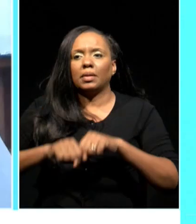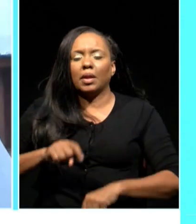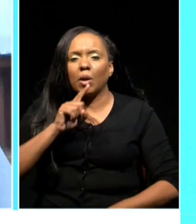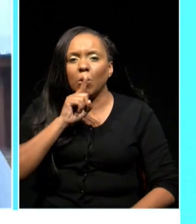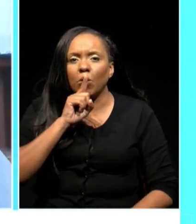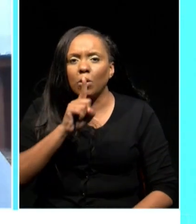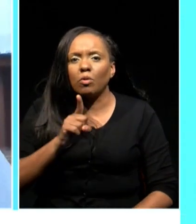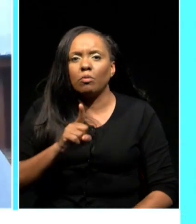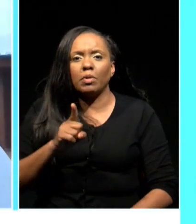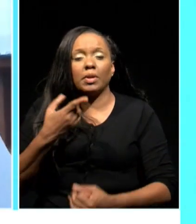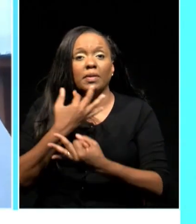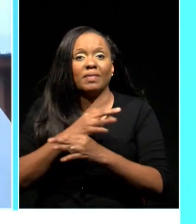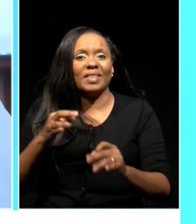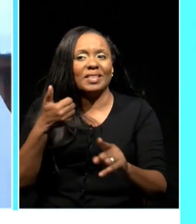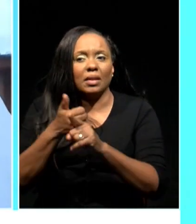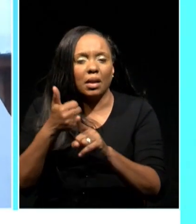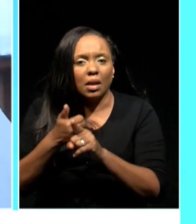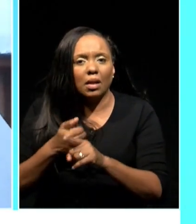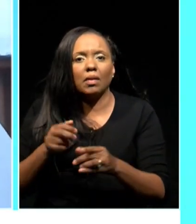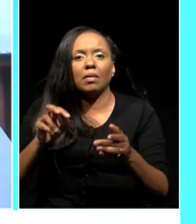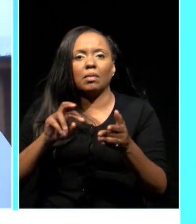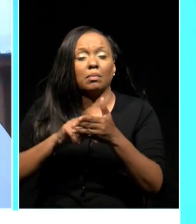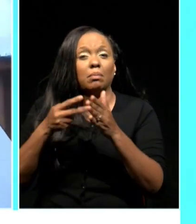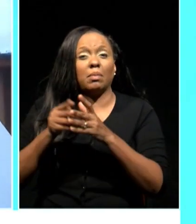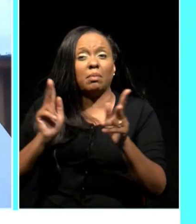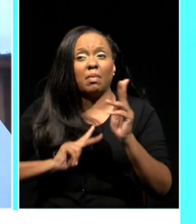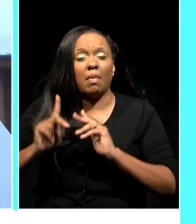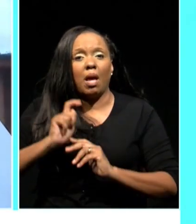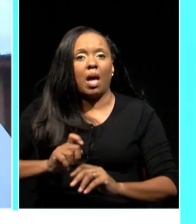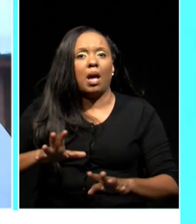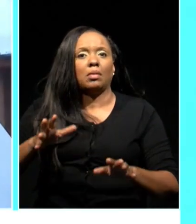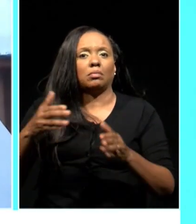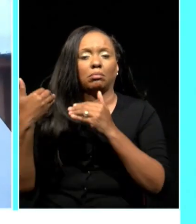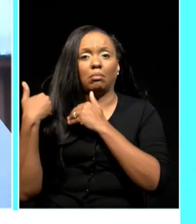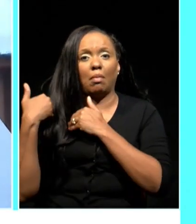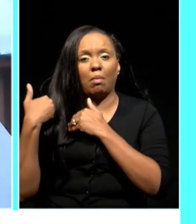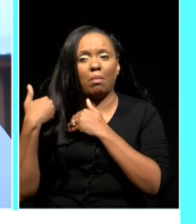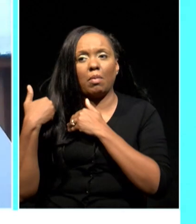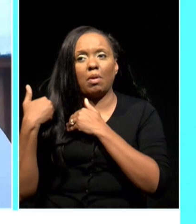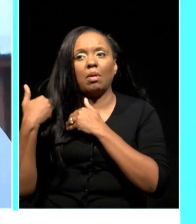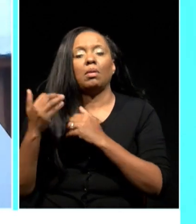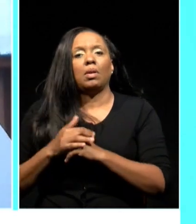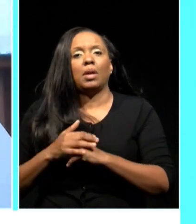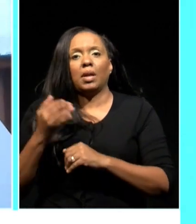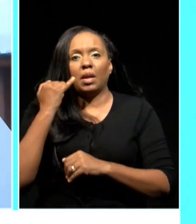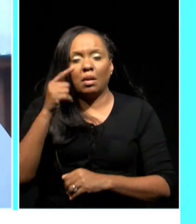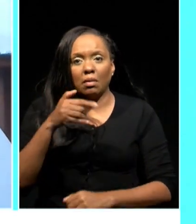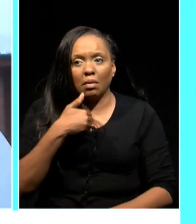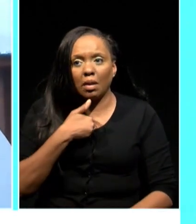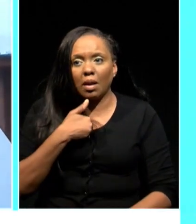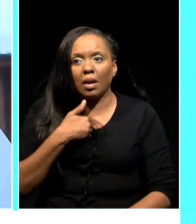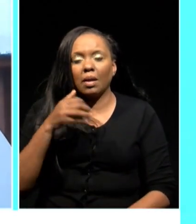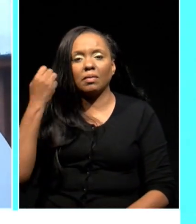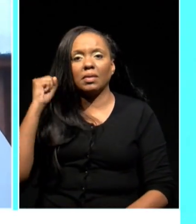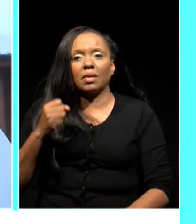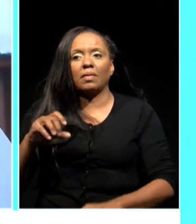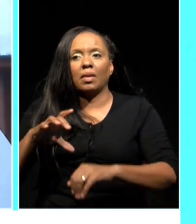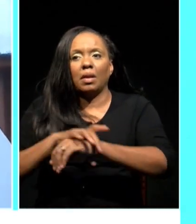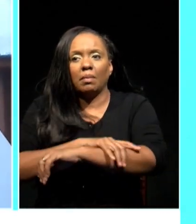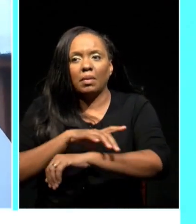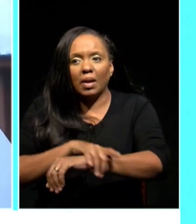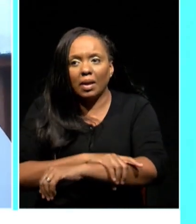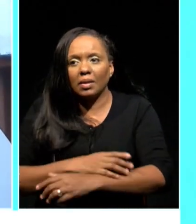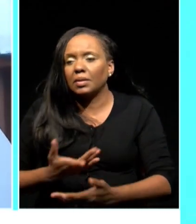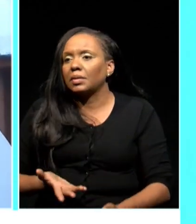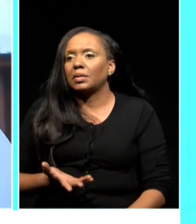So that people also have to take responsibility for checking out all these things beforehand. If you have silver bangles on your hand, check